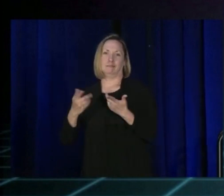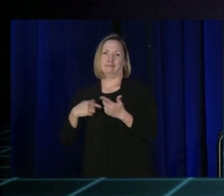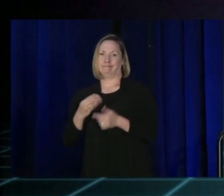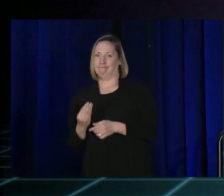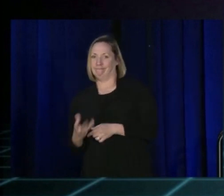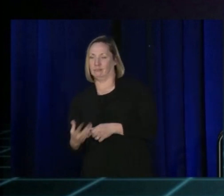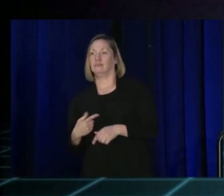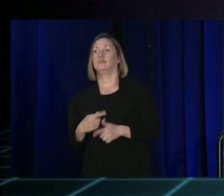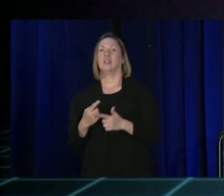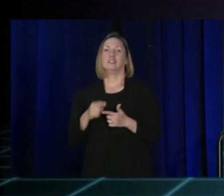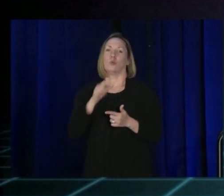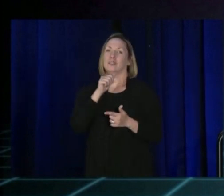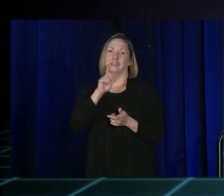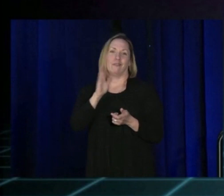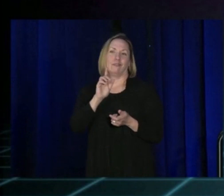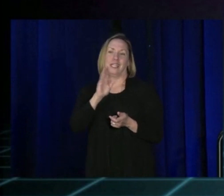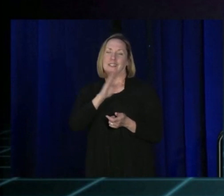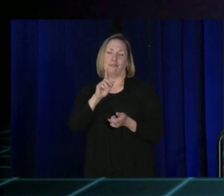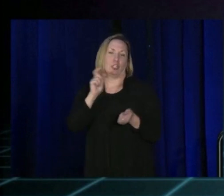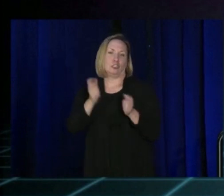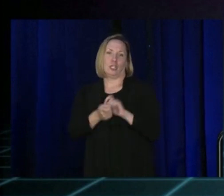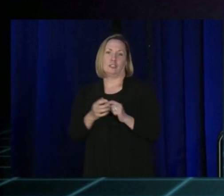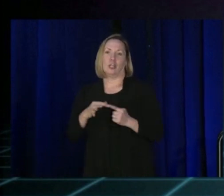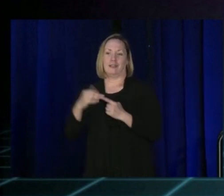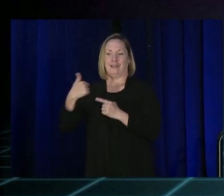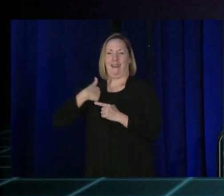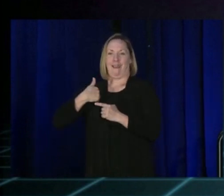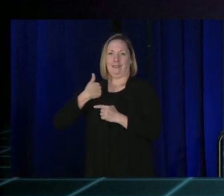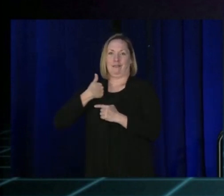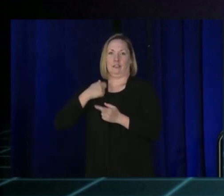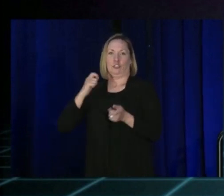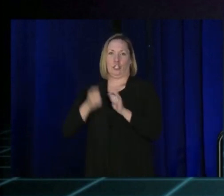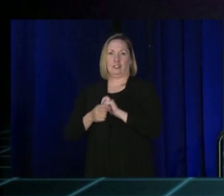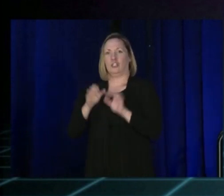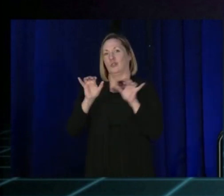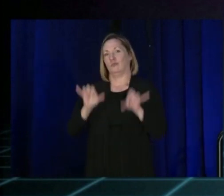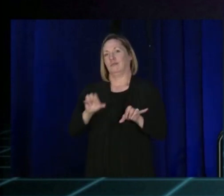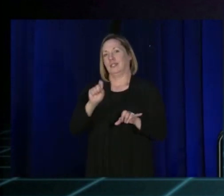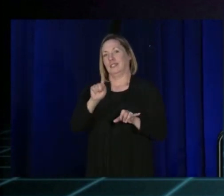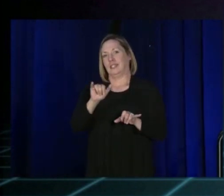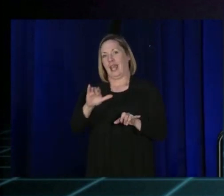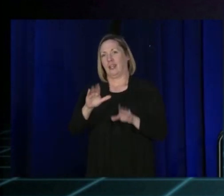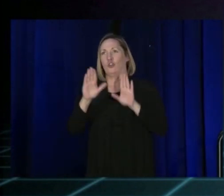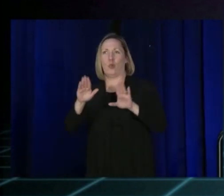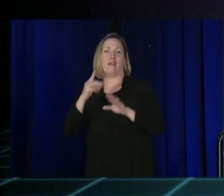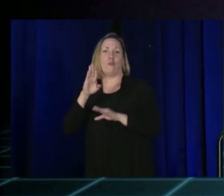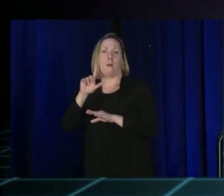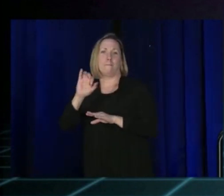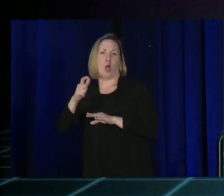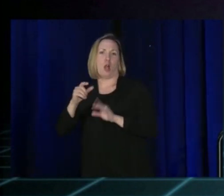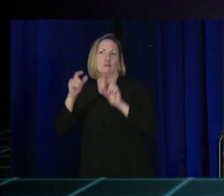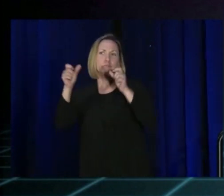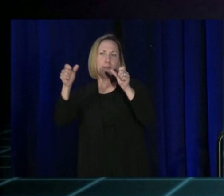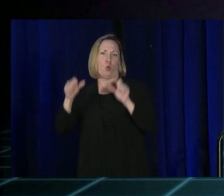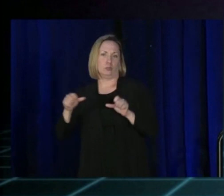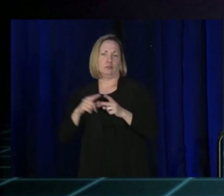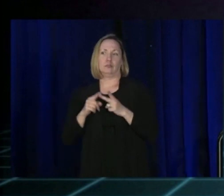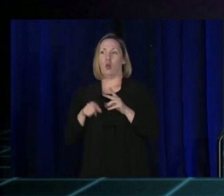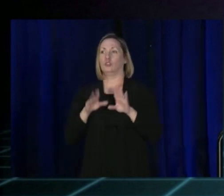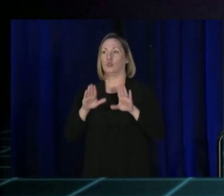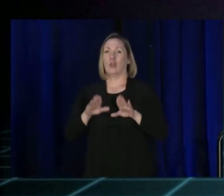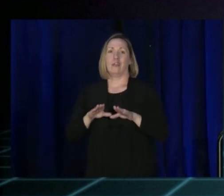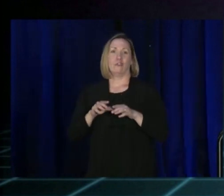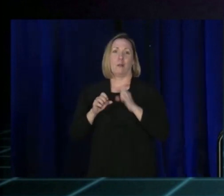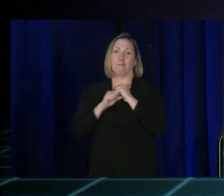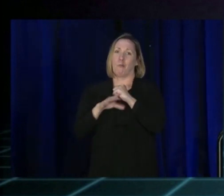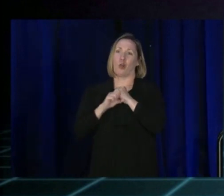some code and rebuild it. So static is great for blog posts. It's also great for marketing landing pages,